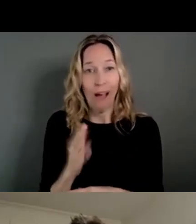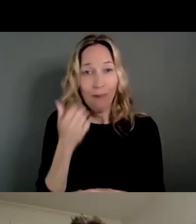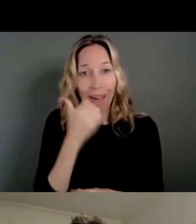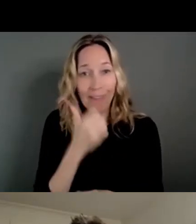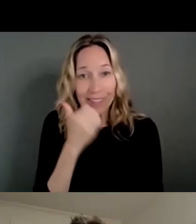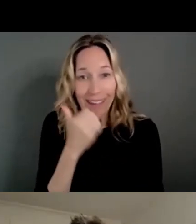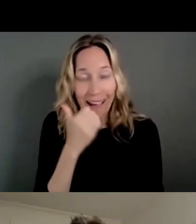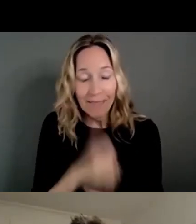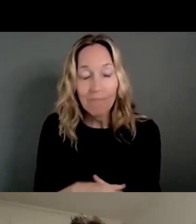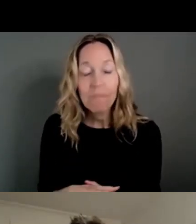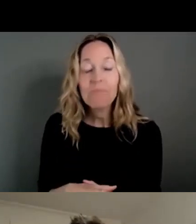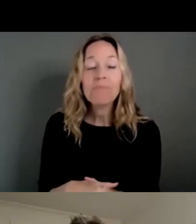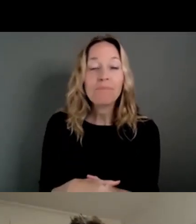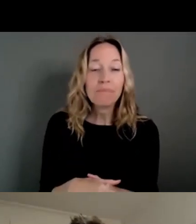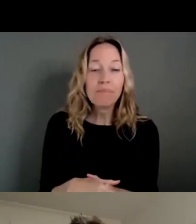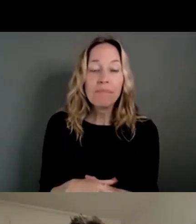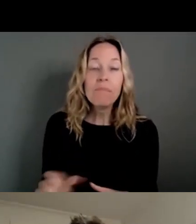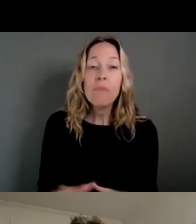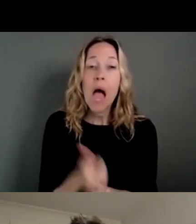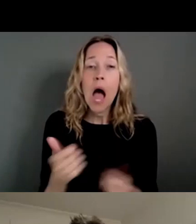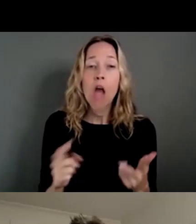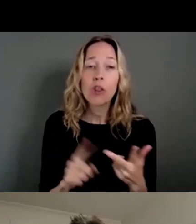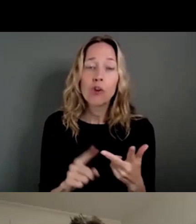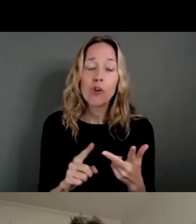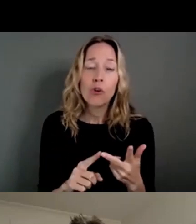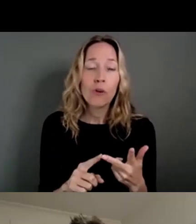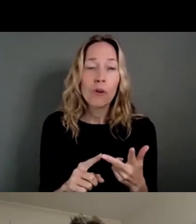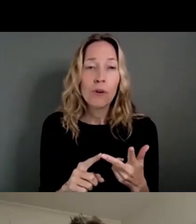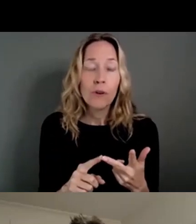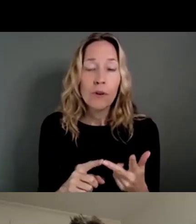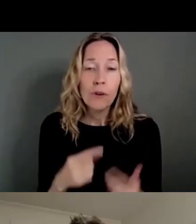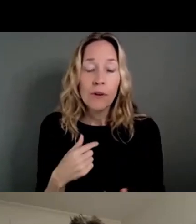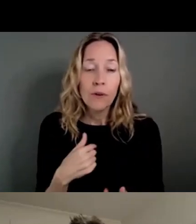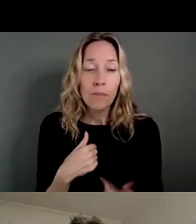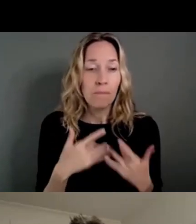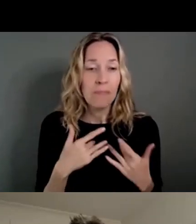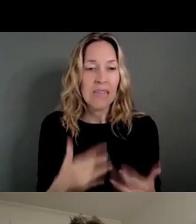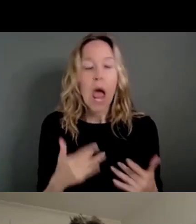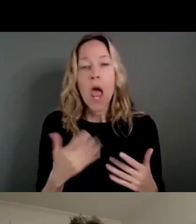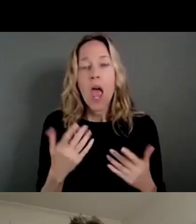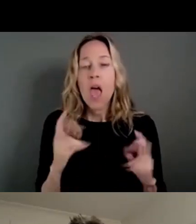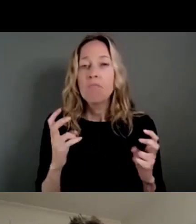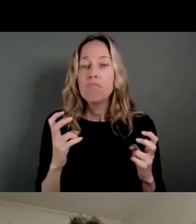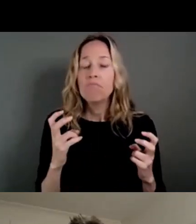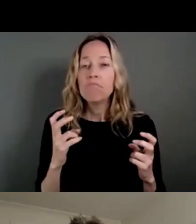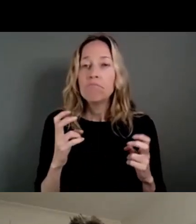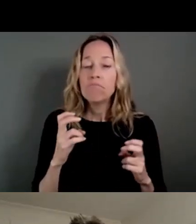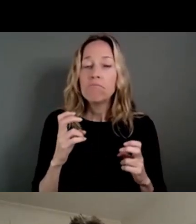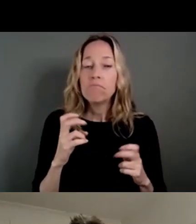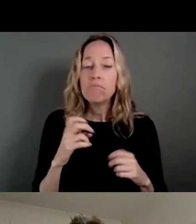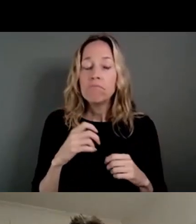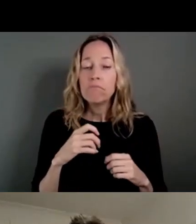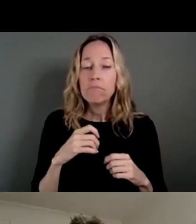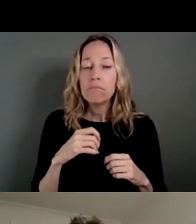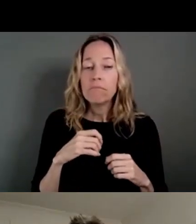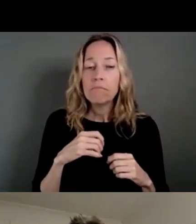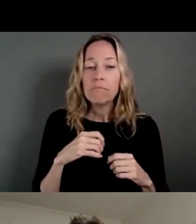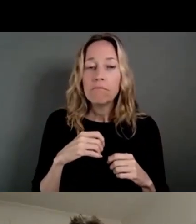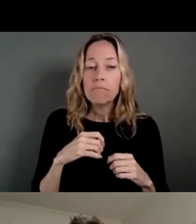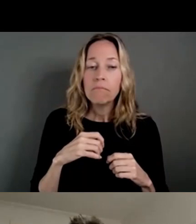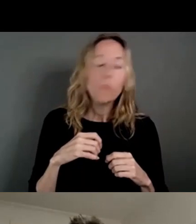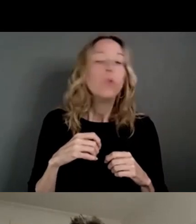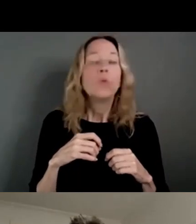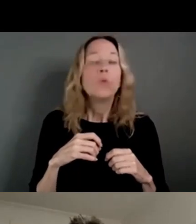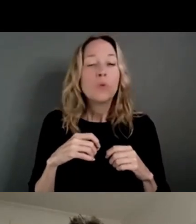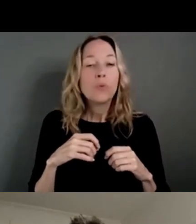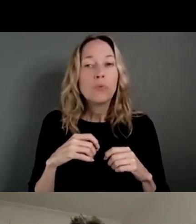of a business evaluation. How many contracts as an agency, what have